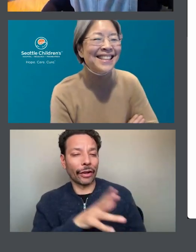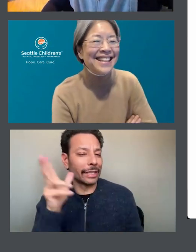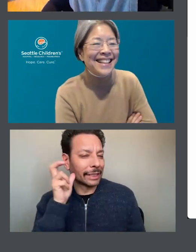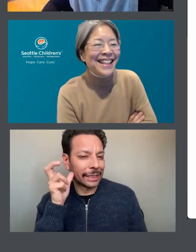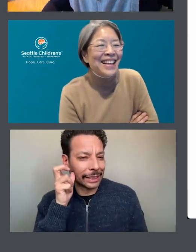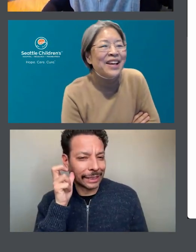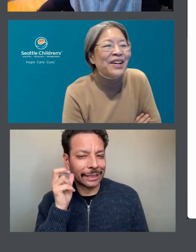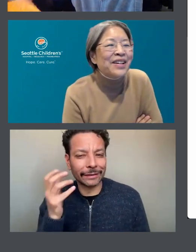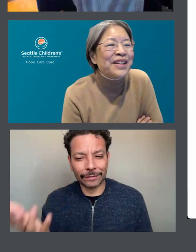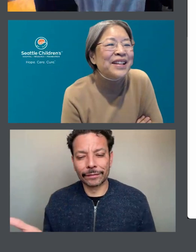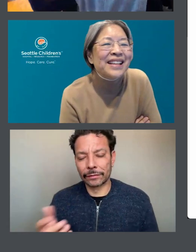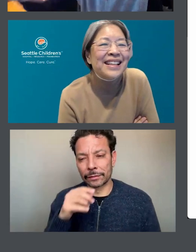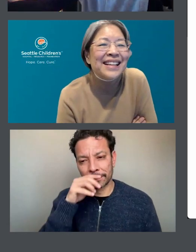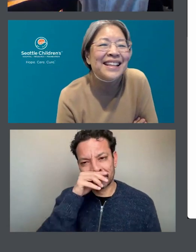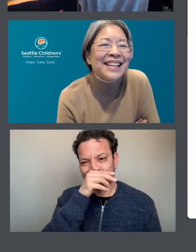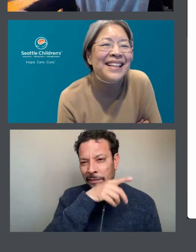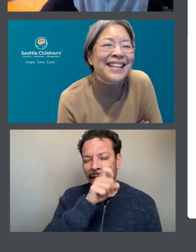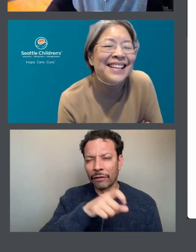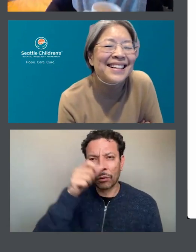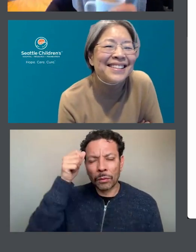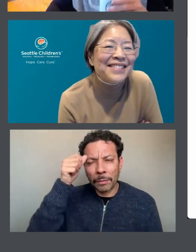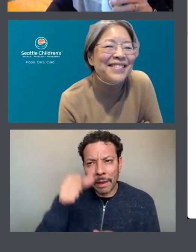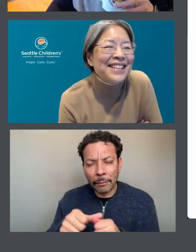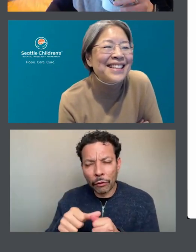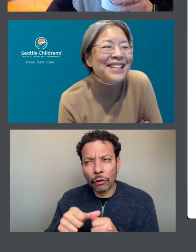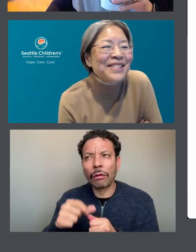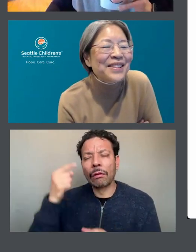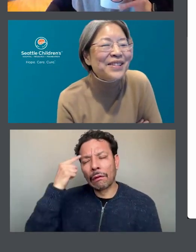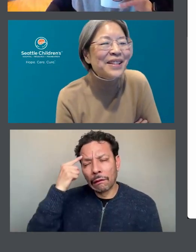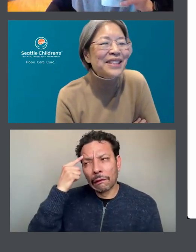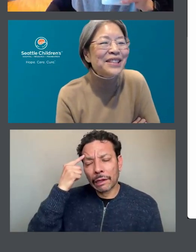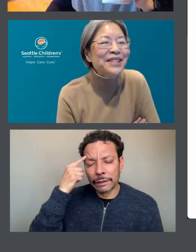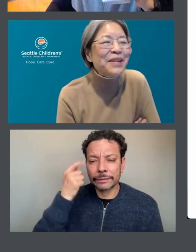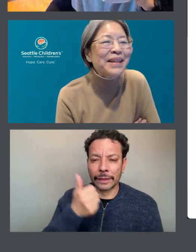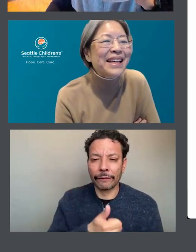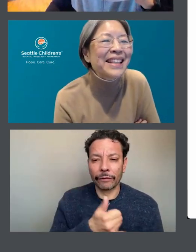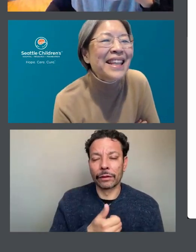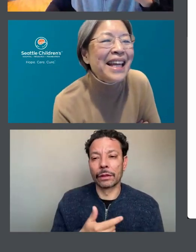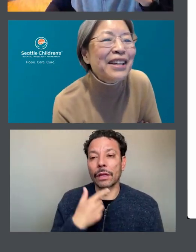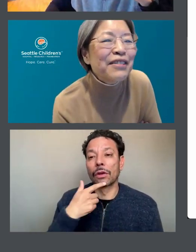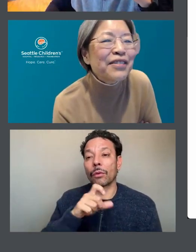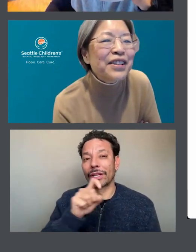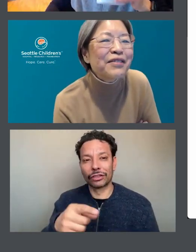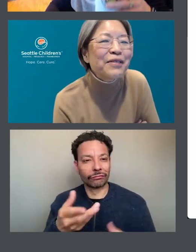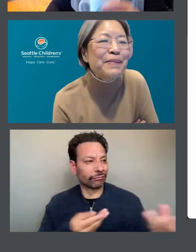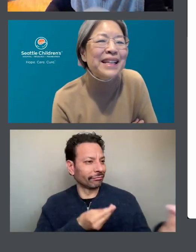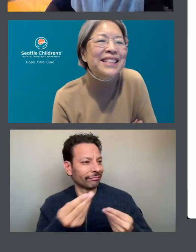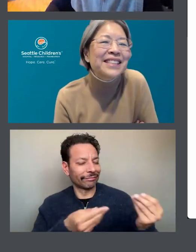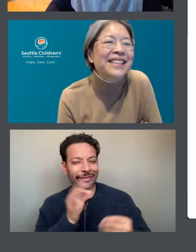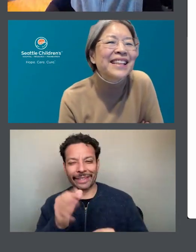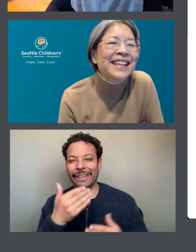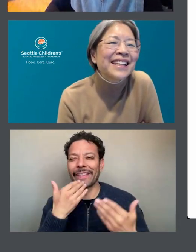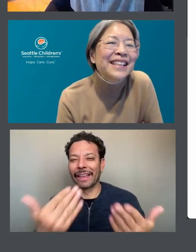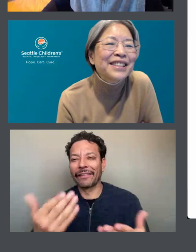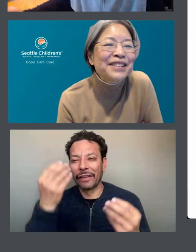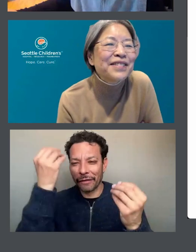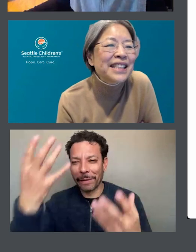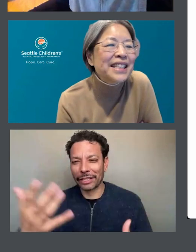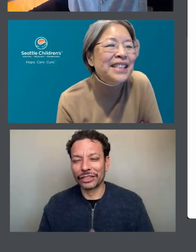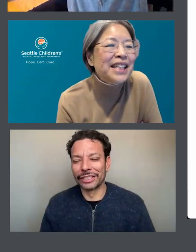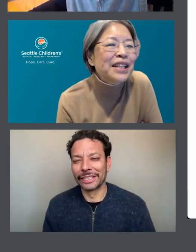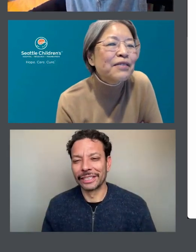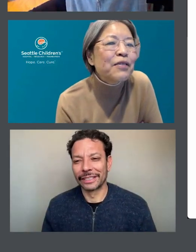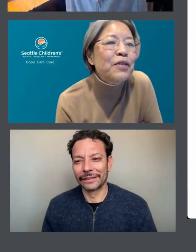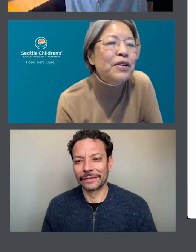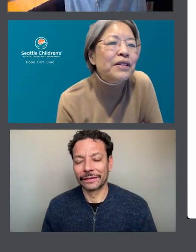Yes, yes. They had to just remember and think back. Great. Well, the questions are coming in. Thank you for the information. Is